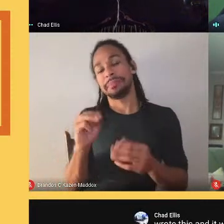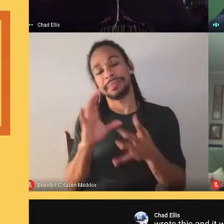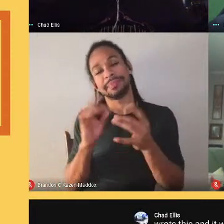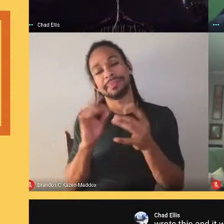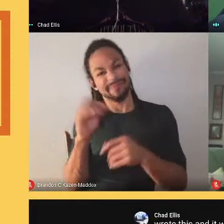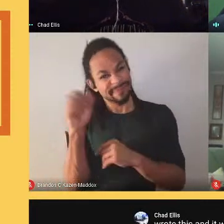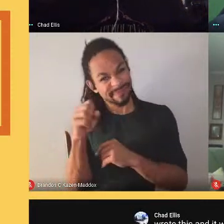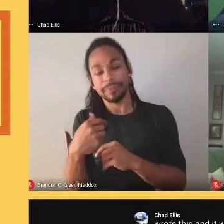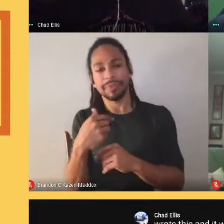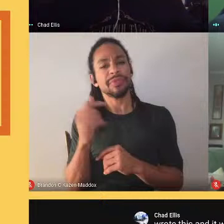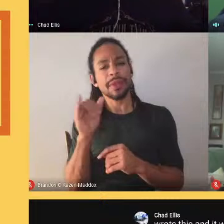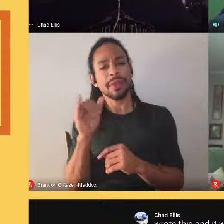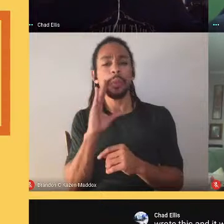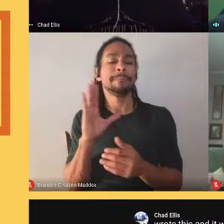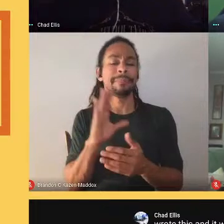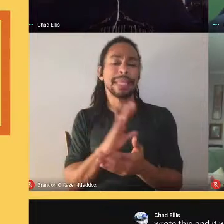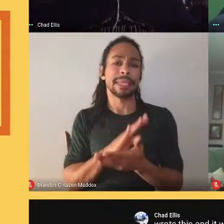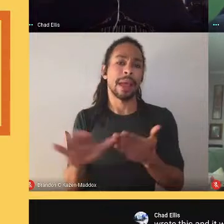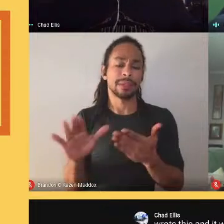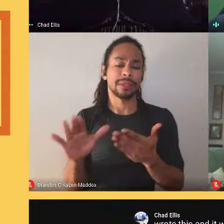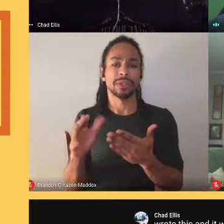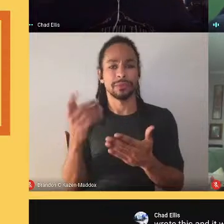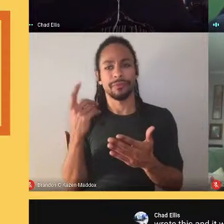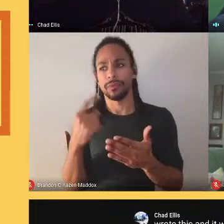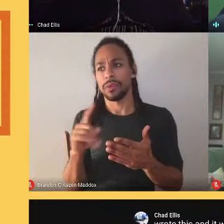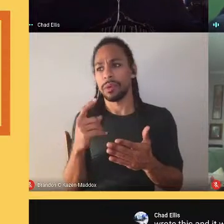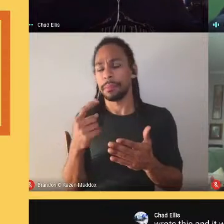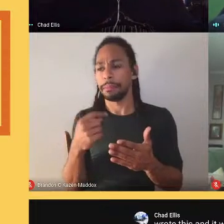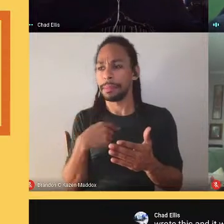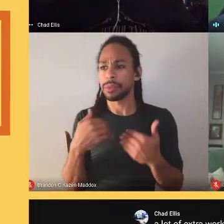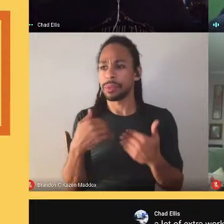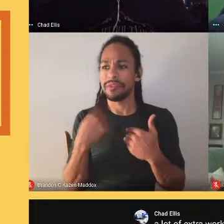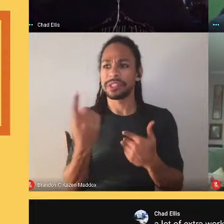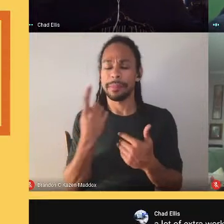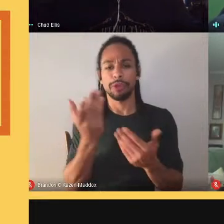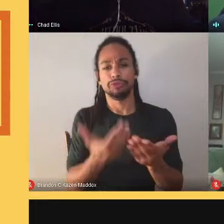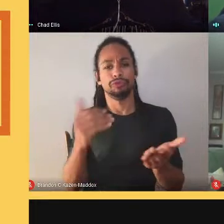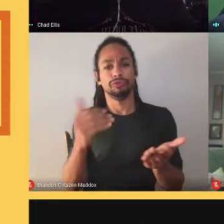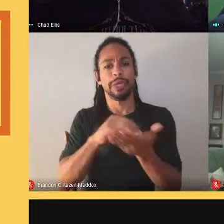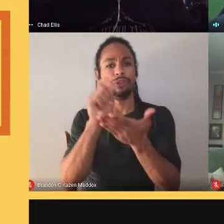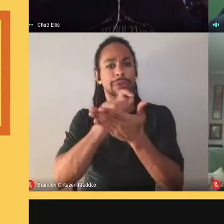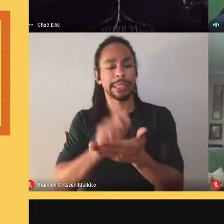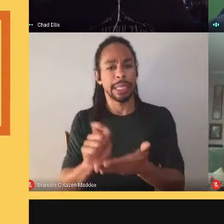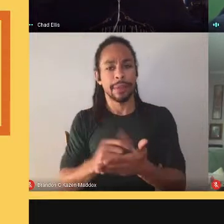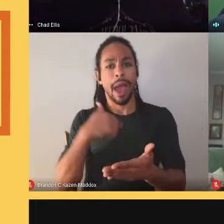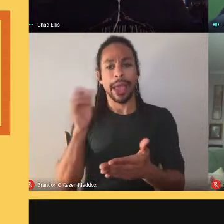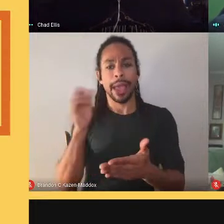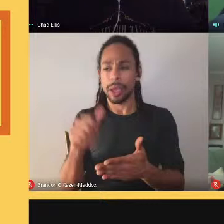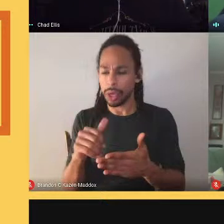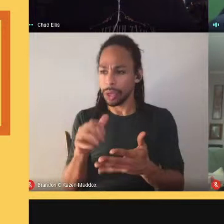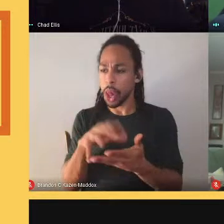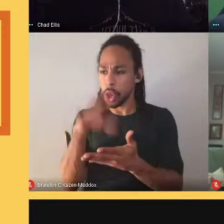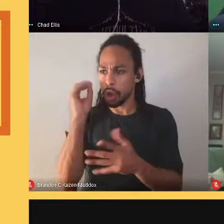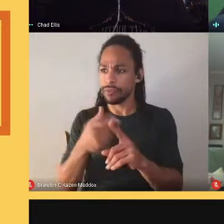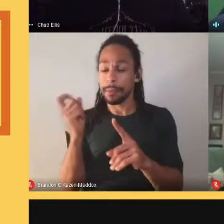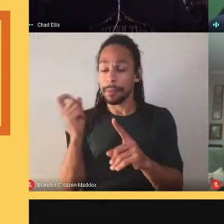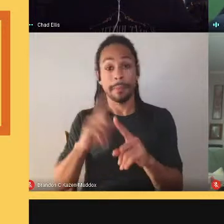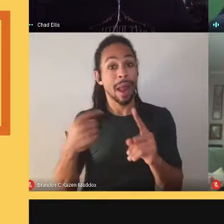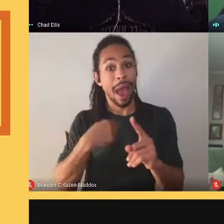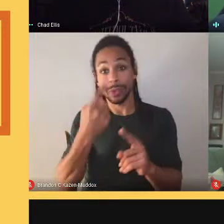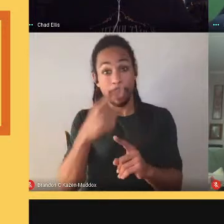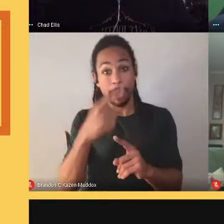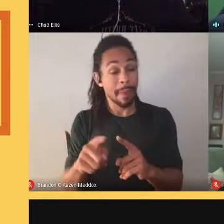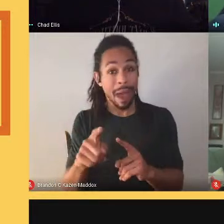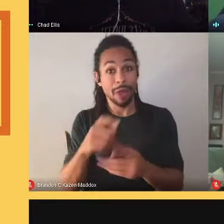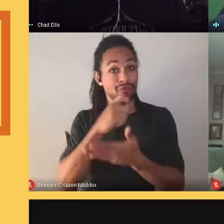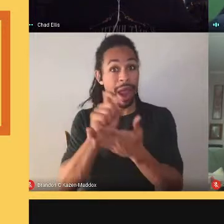could draw from. But at the same time, I don't mind doing it. I don't mind writing, because I feel like I'd rather be